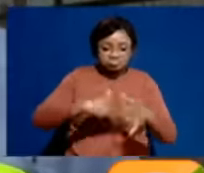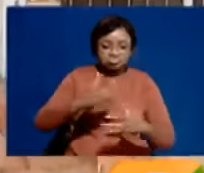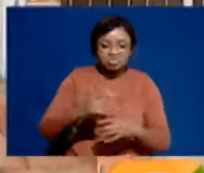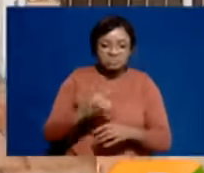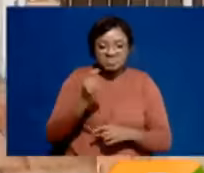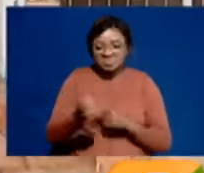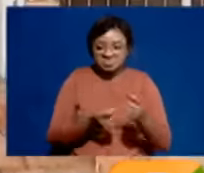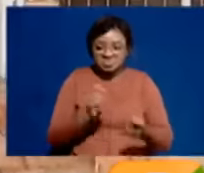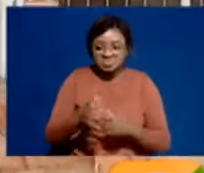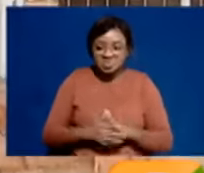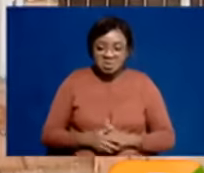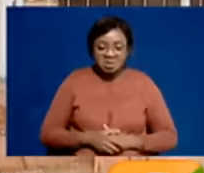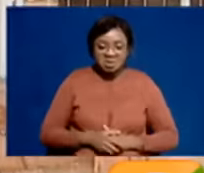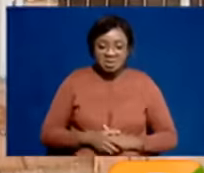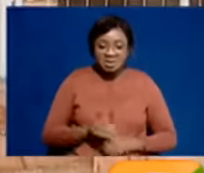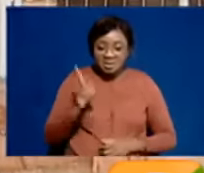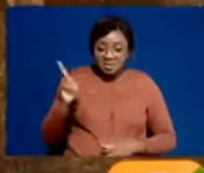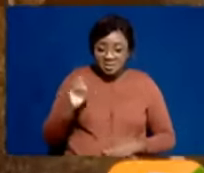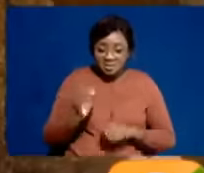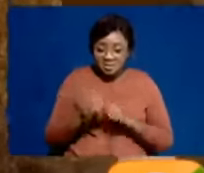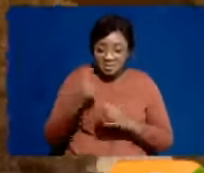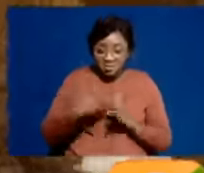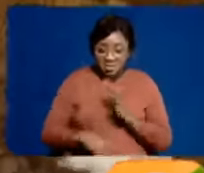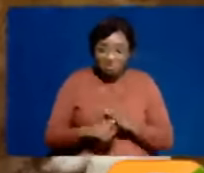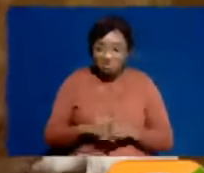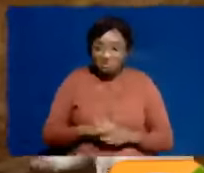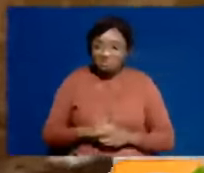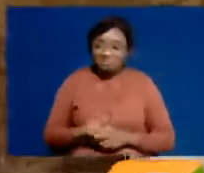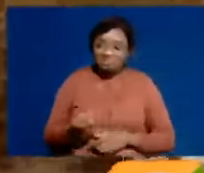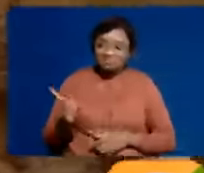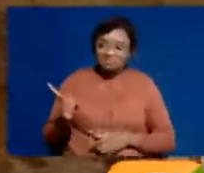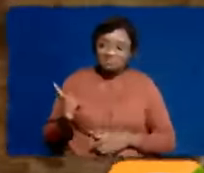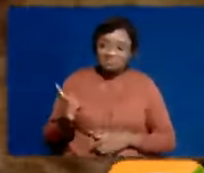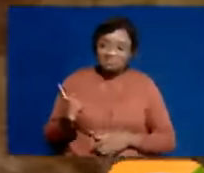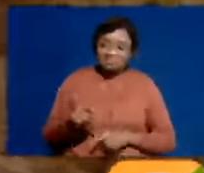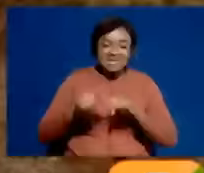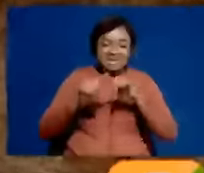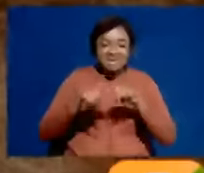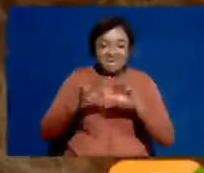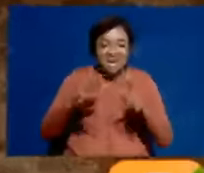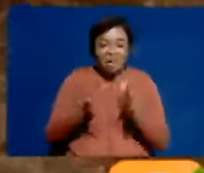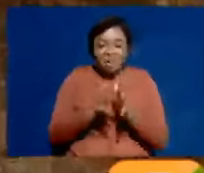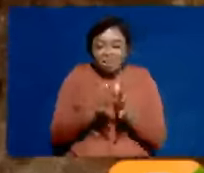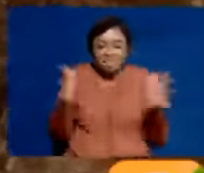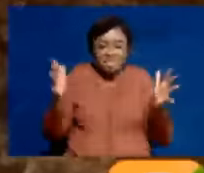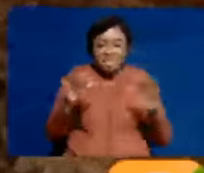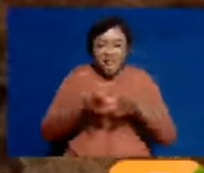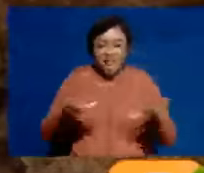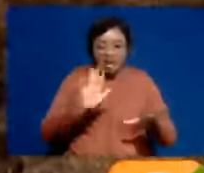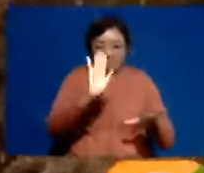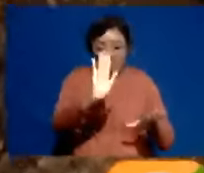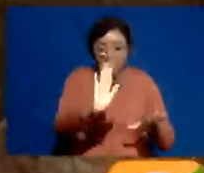in a while. The cost of production, however, in any deep litter system depends on the size of the farm, as